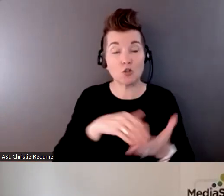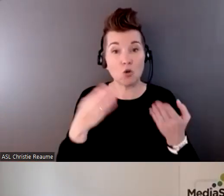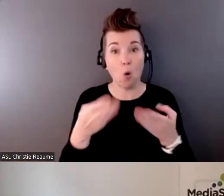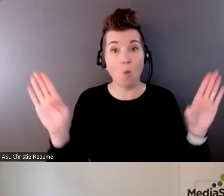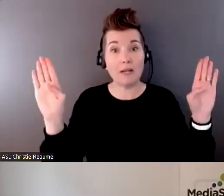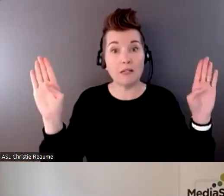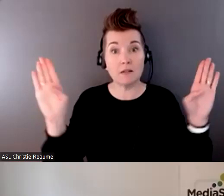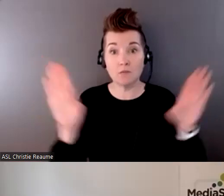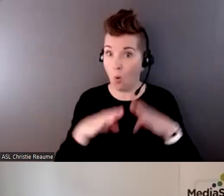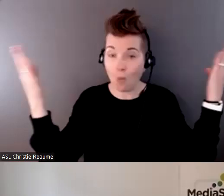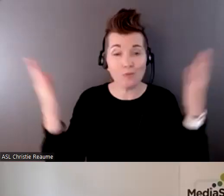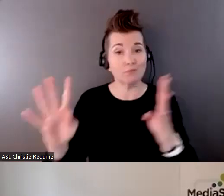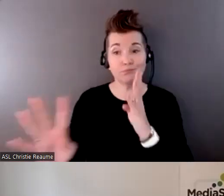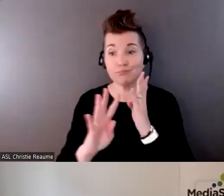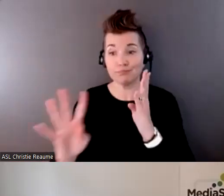program